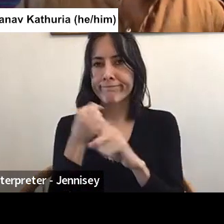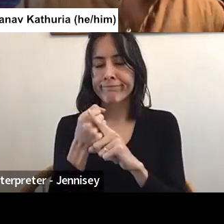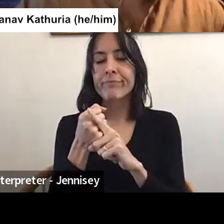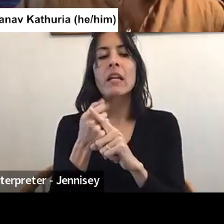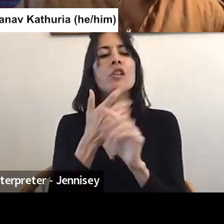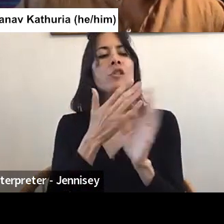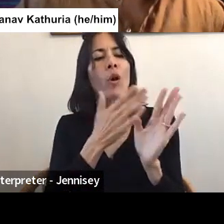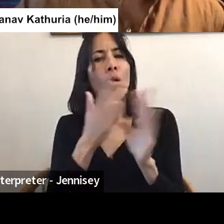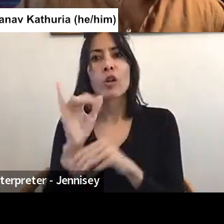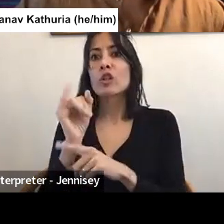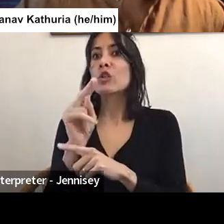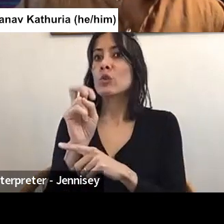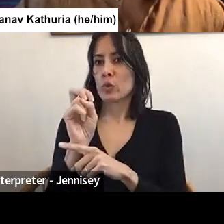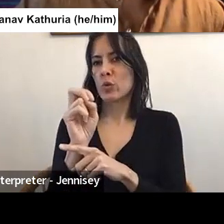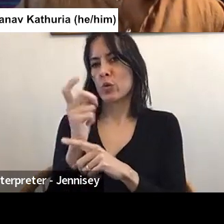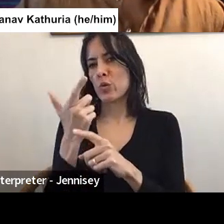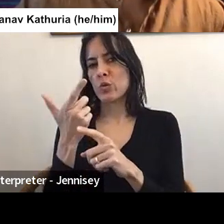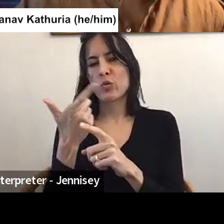this big flu epidemic, and